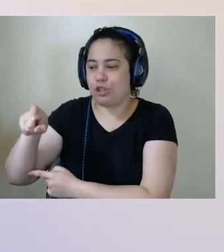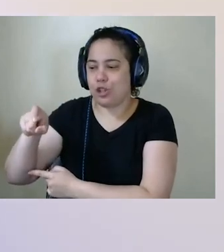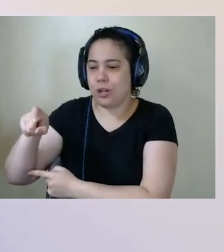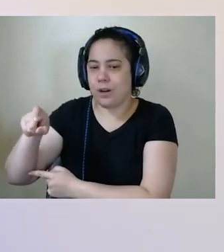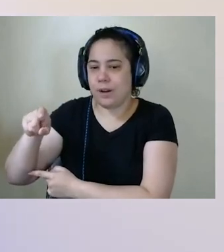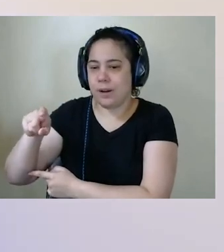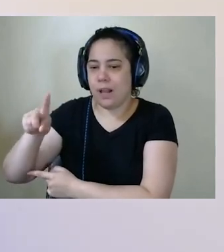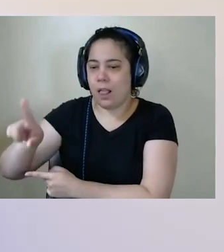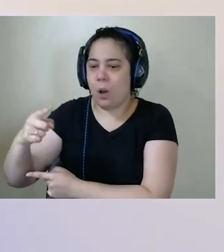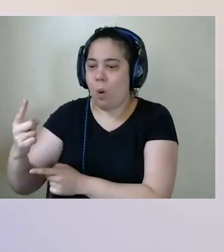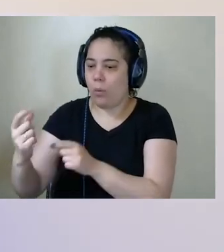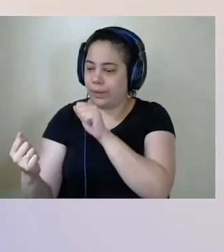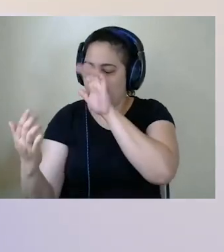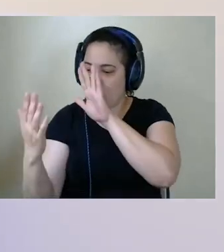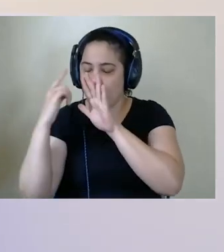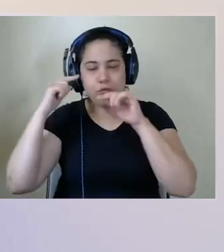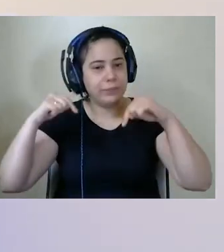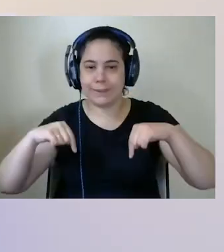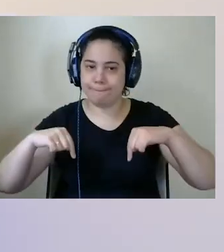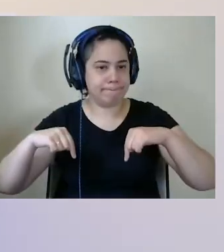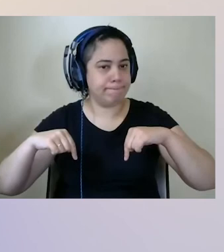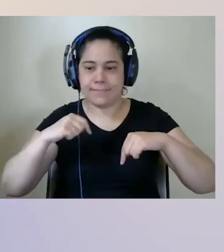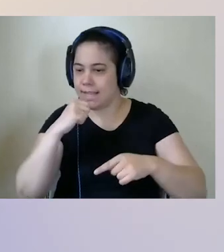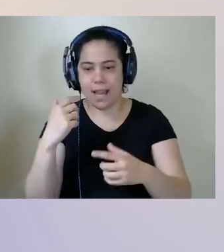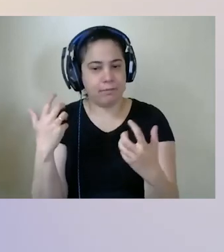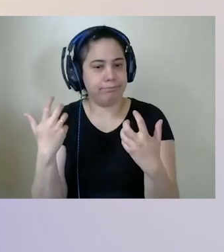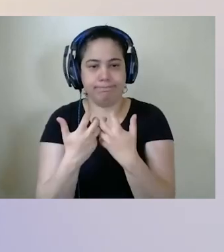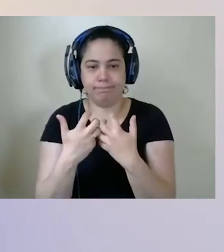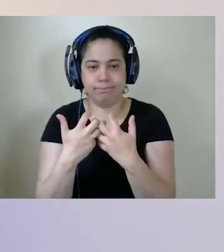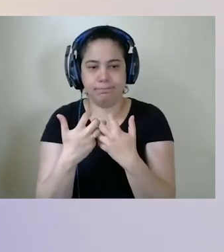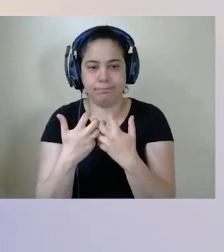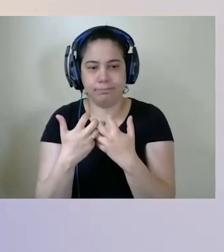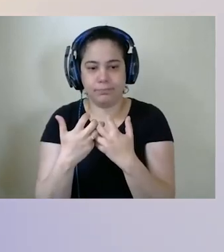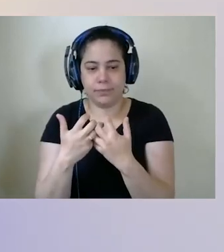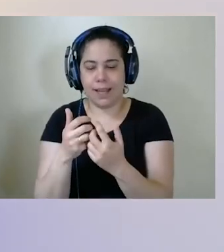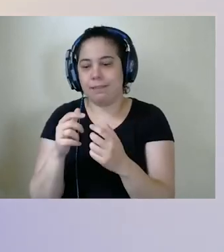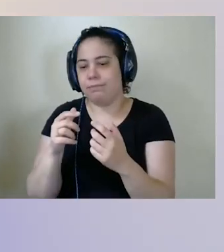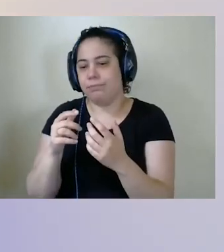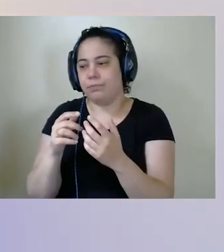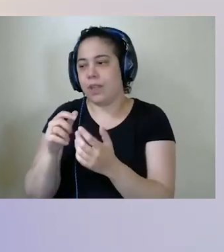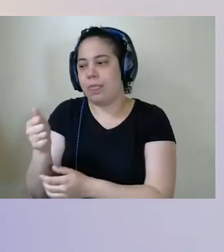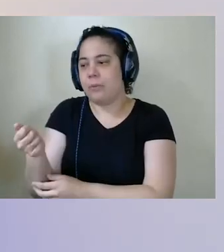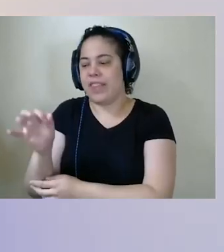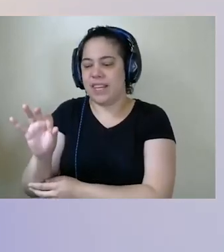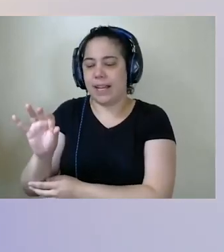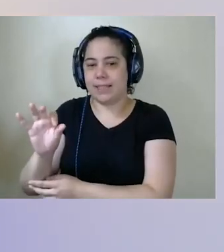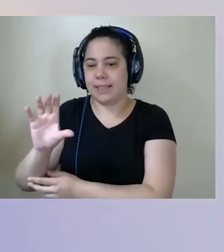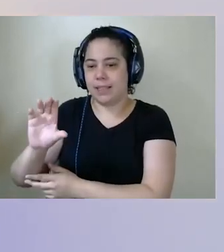way we approach this. At least 19-channel cues, which is what I was looking at in every